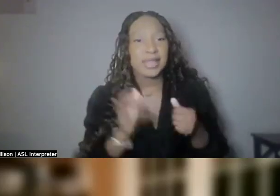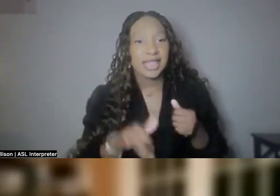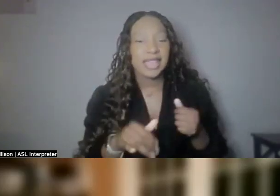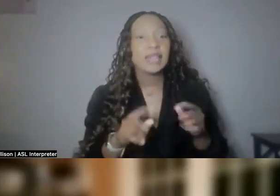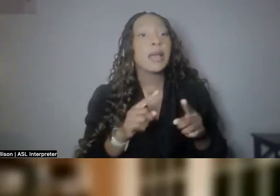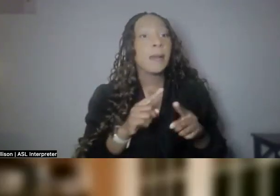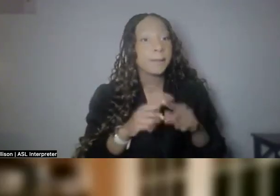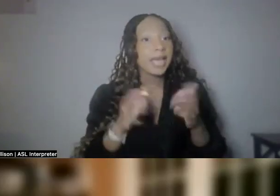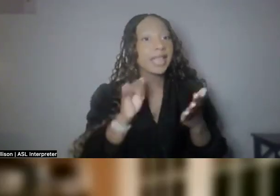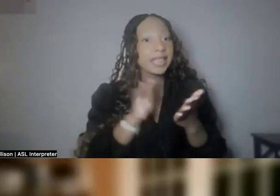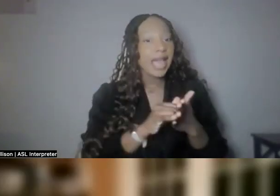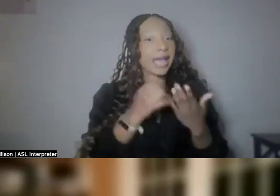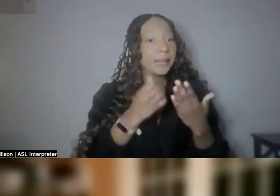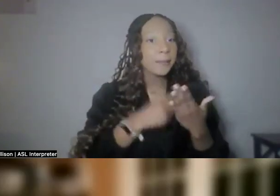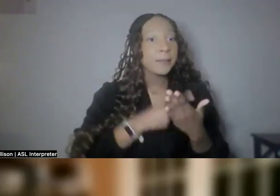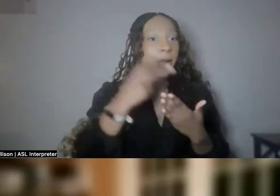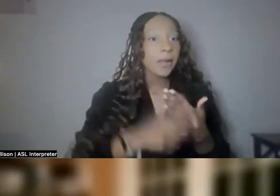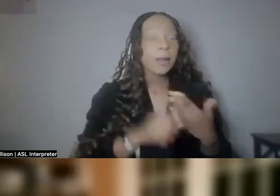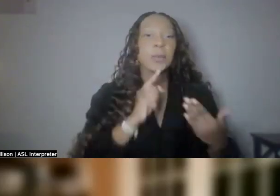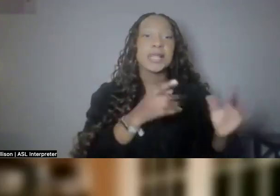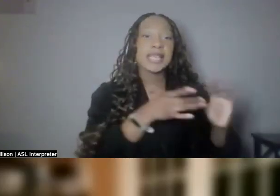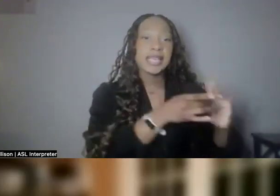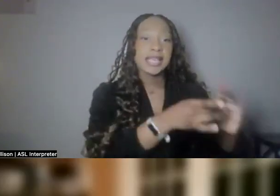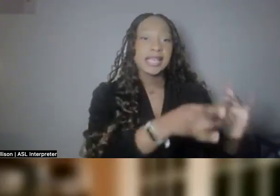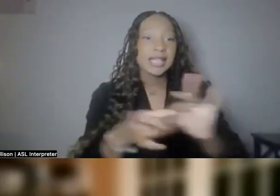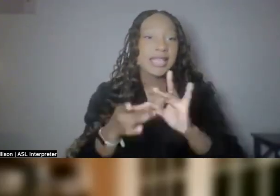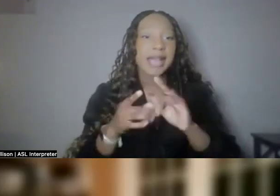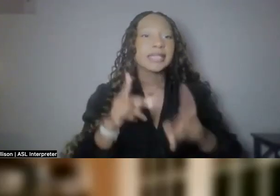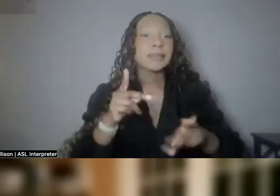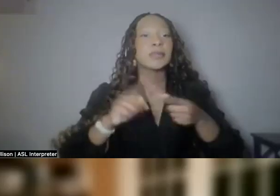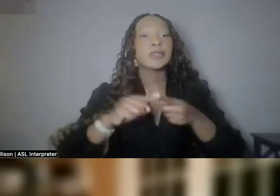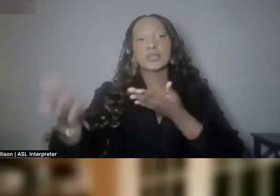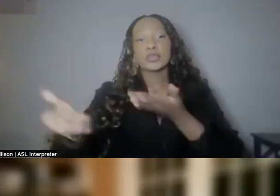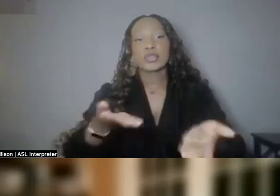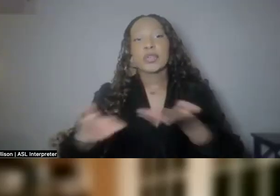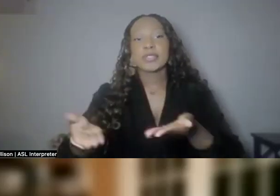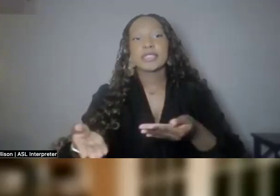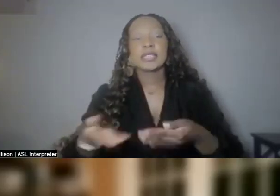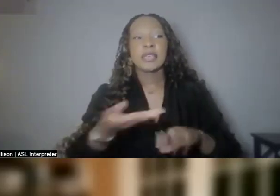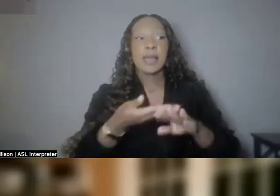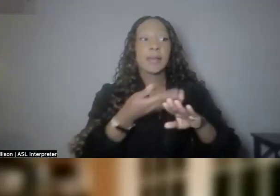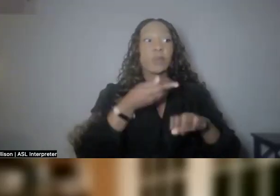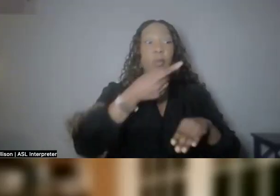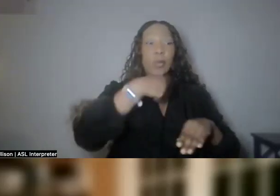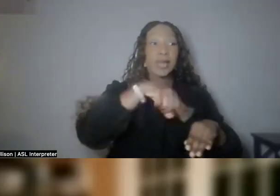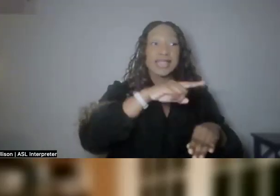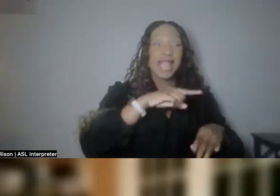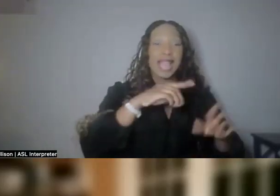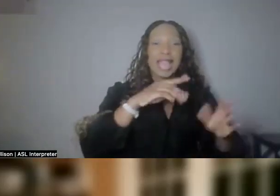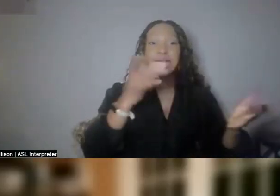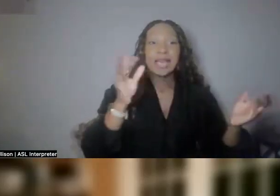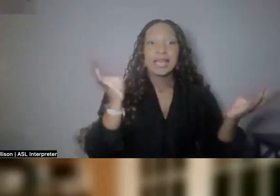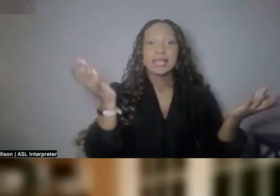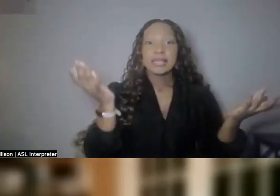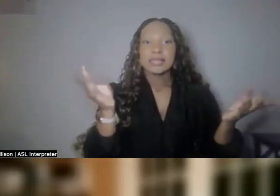done with that dedicated tool is connect people to services, people who otherwise were simply